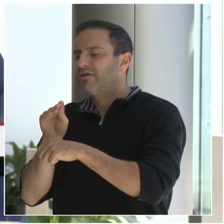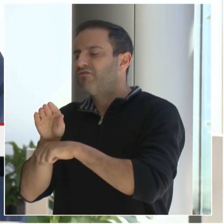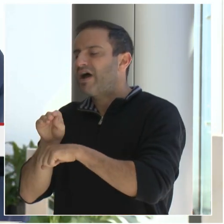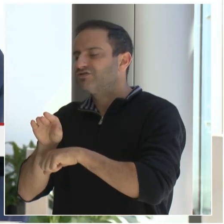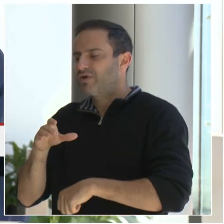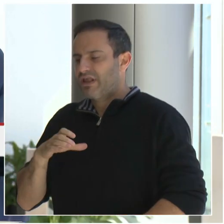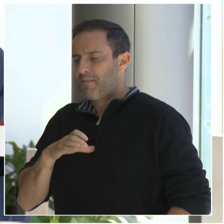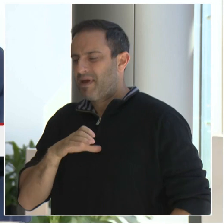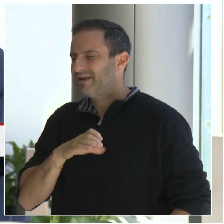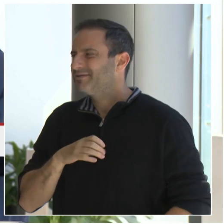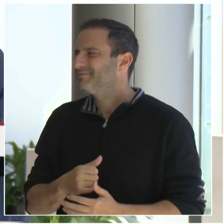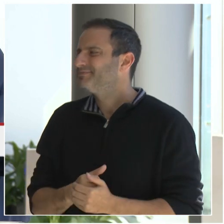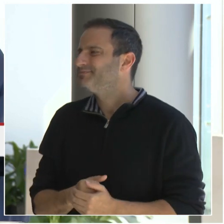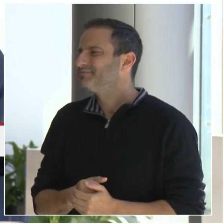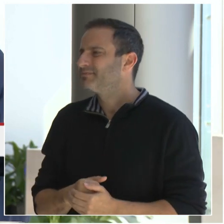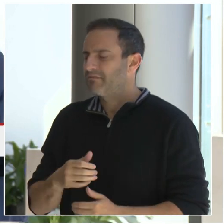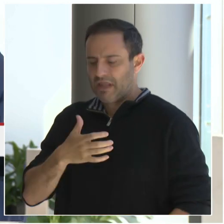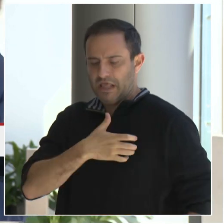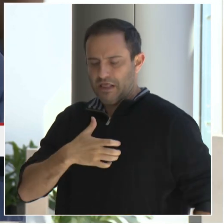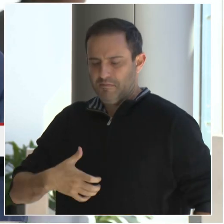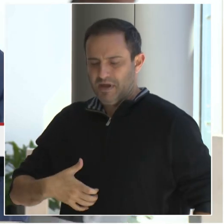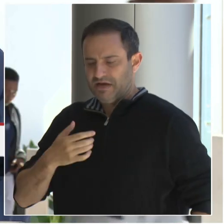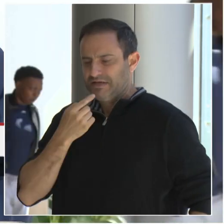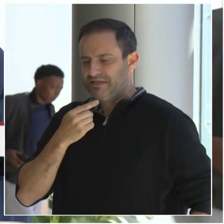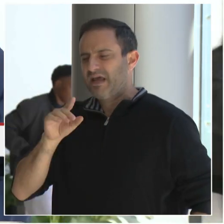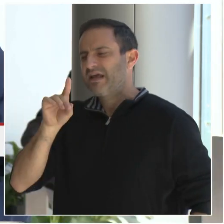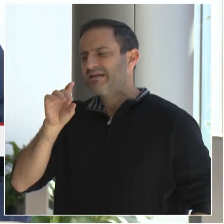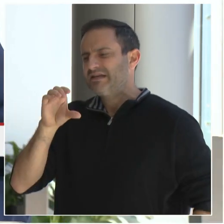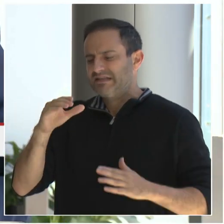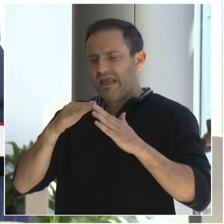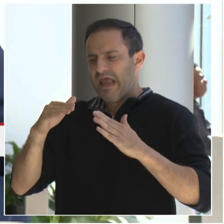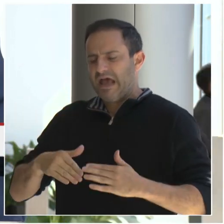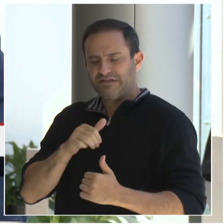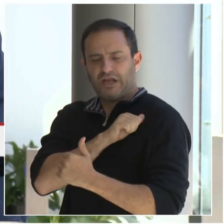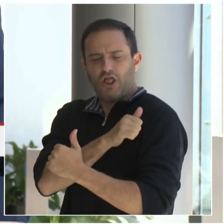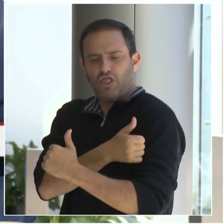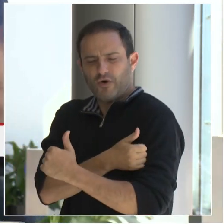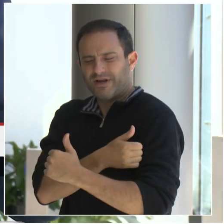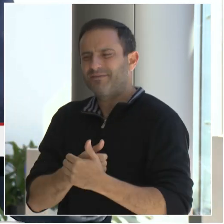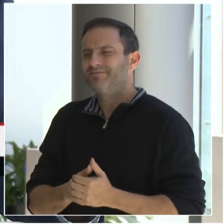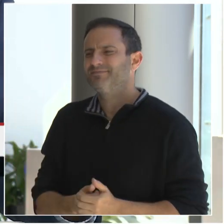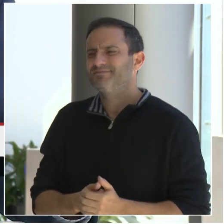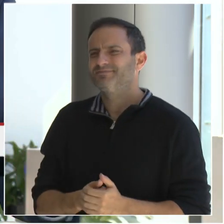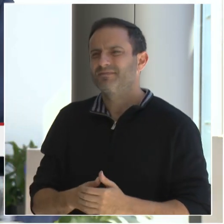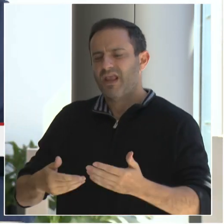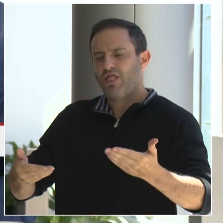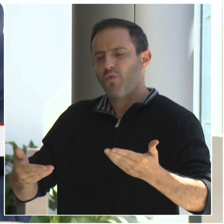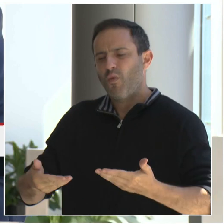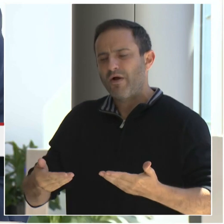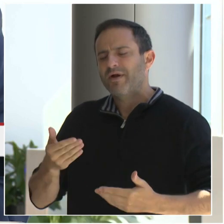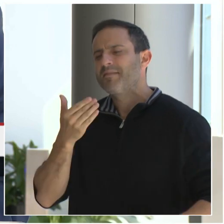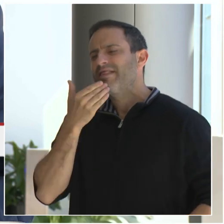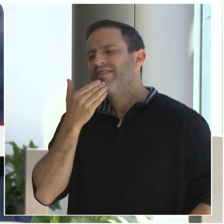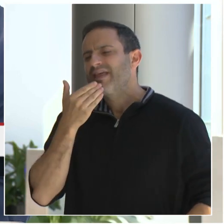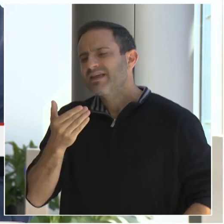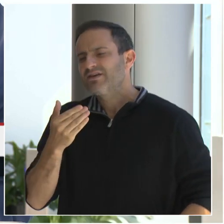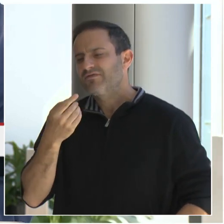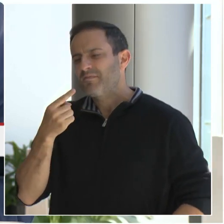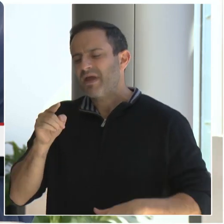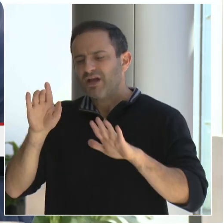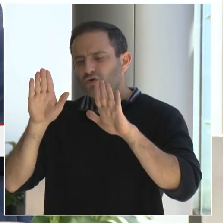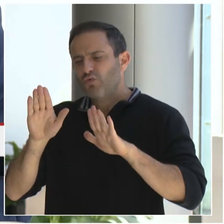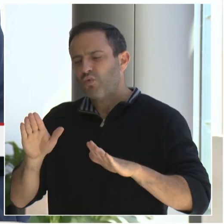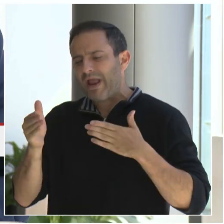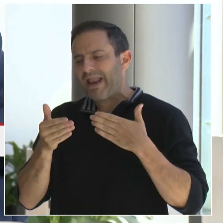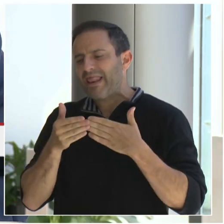with us today, Brian. The mayor mentioned DC Housing Authority has space in the building, so welcome. Thanks for being great neighbors with